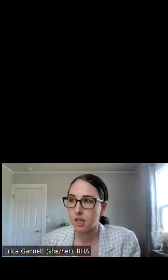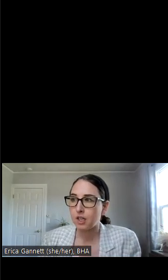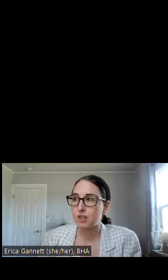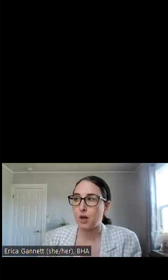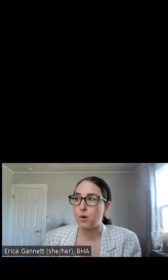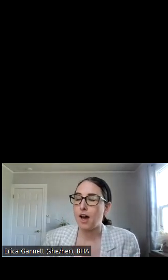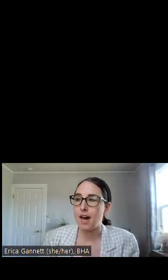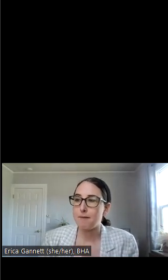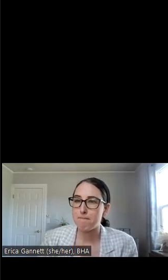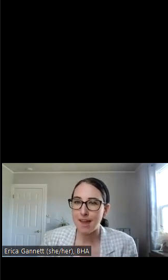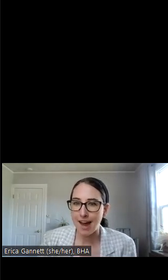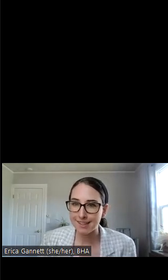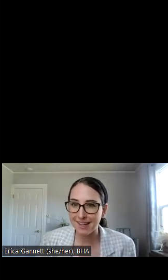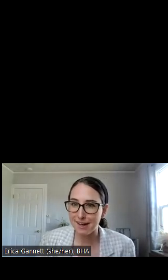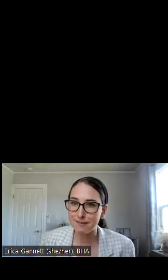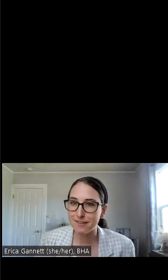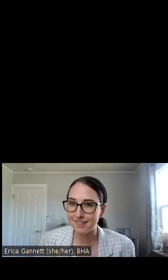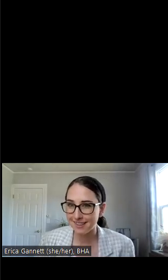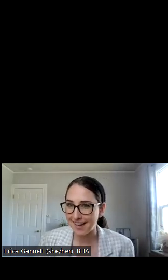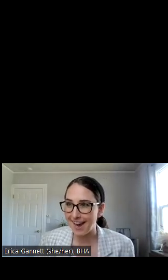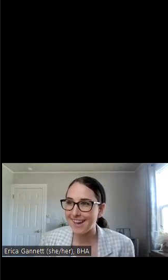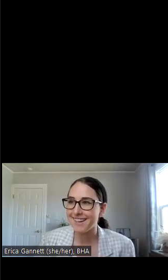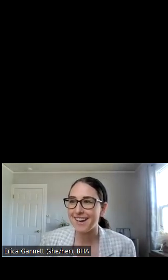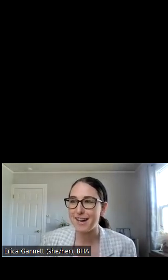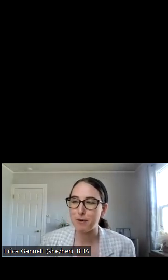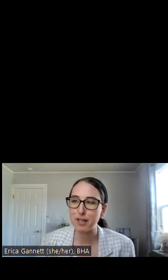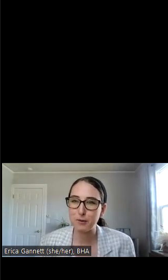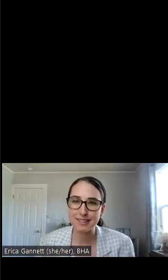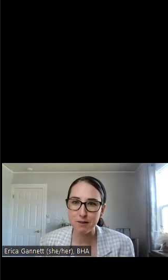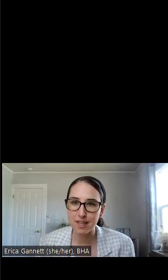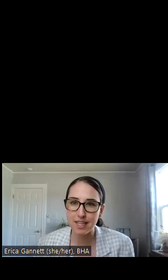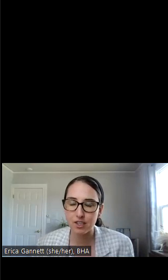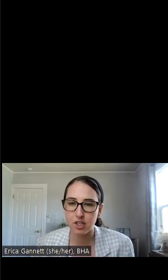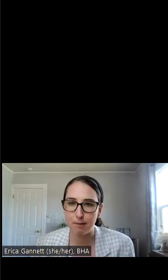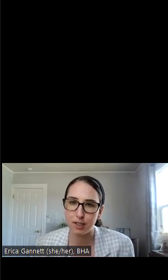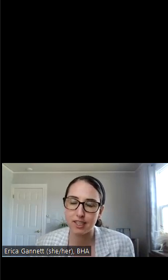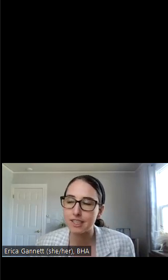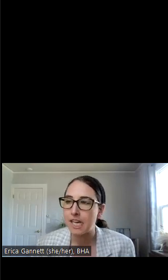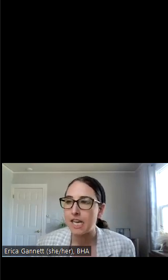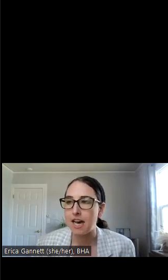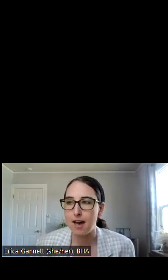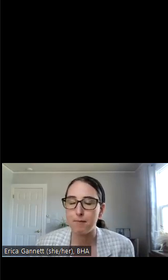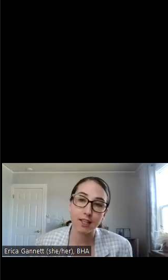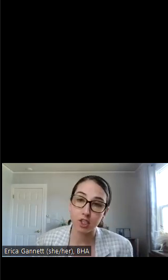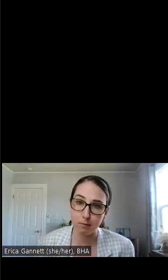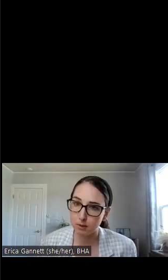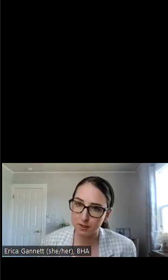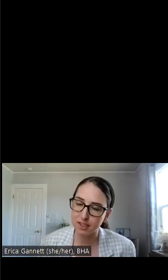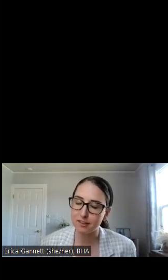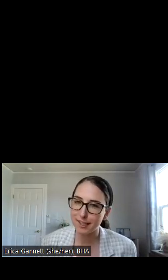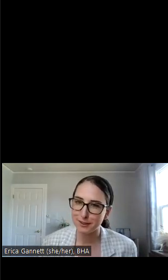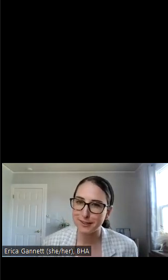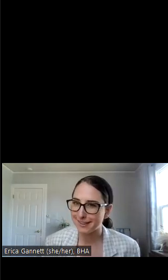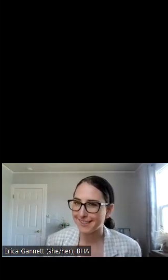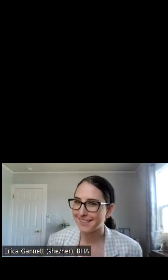providers. So as of today, what you will see within these chapters, and the chapter is